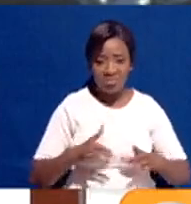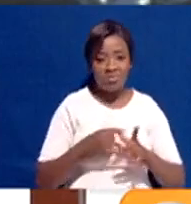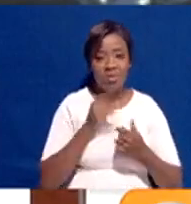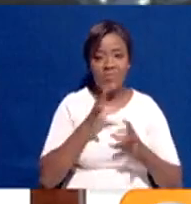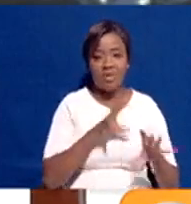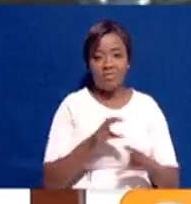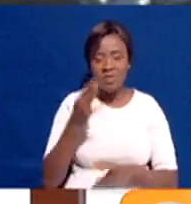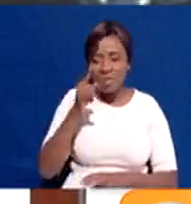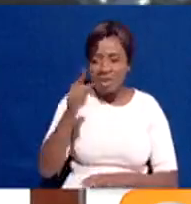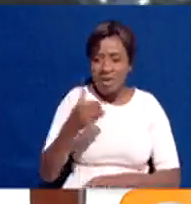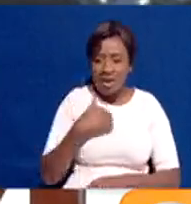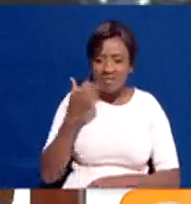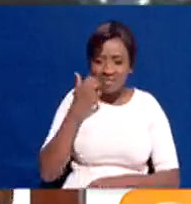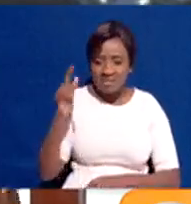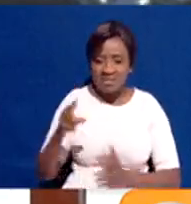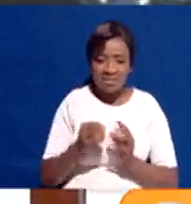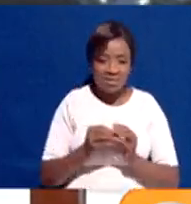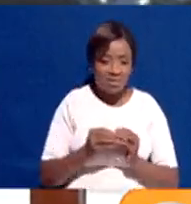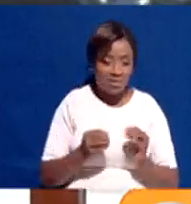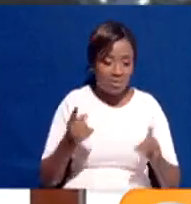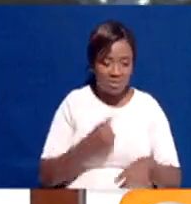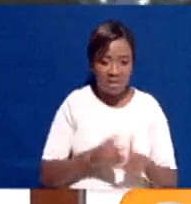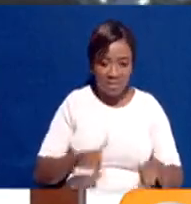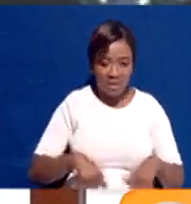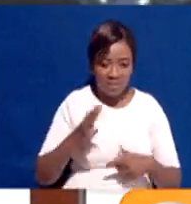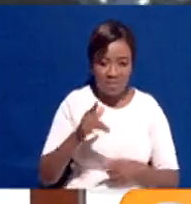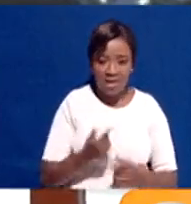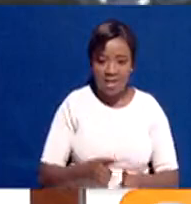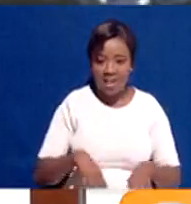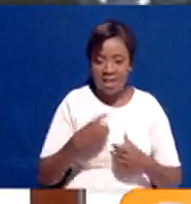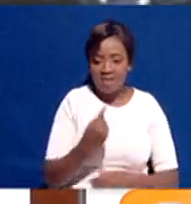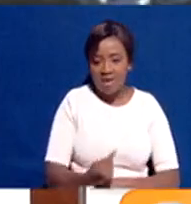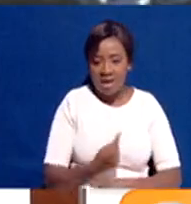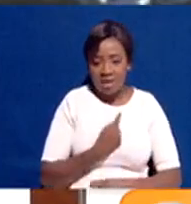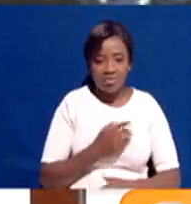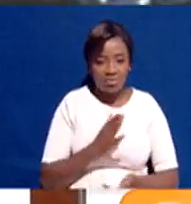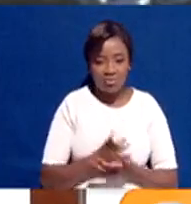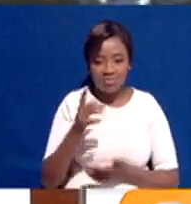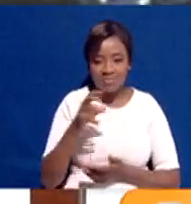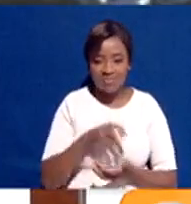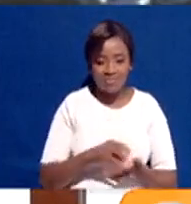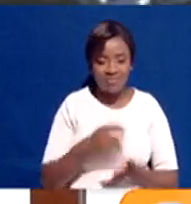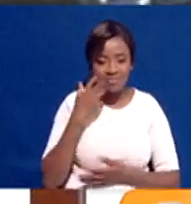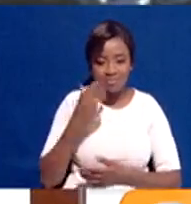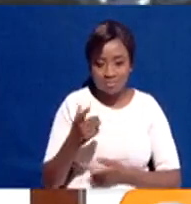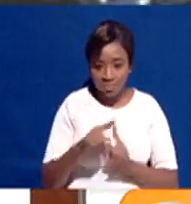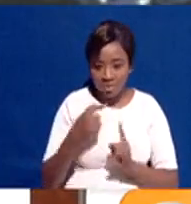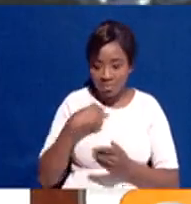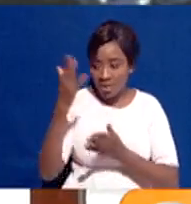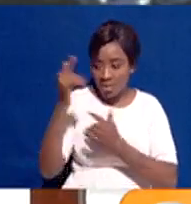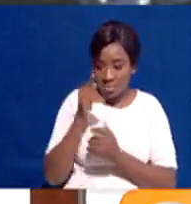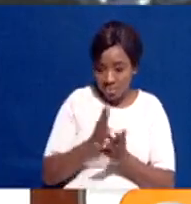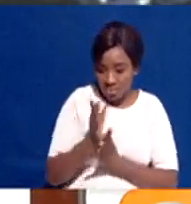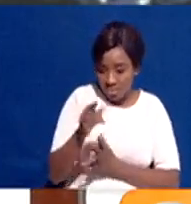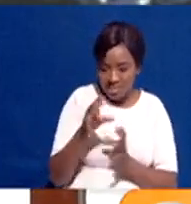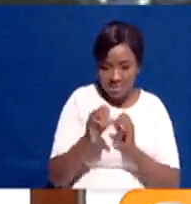had Fistula all their life. They've been abandoned by the family. They live alone. So it is really sad. And I'm hoping that through the foundation, I'll be able to